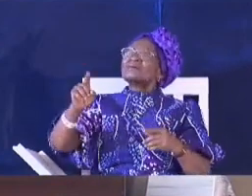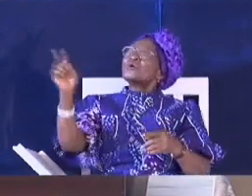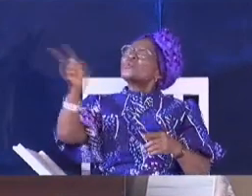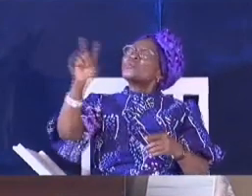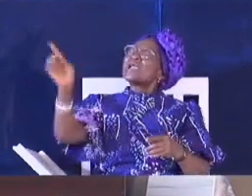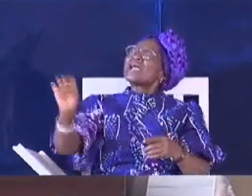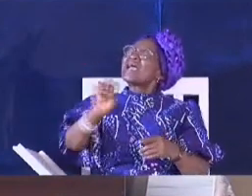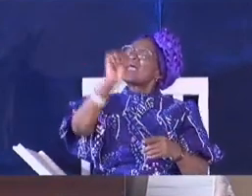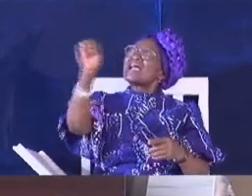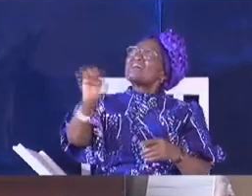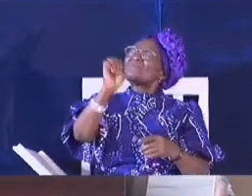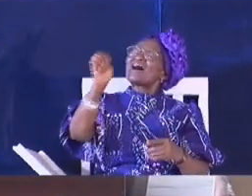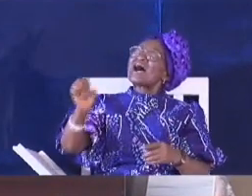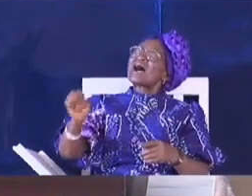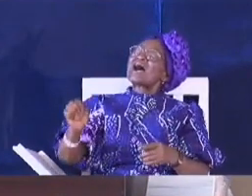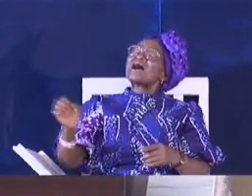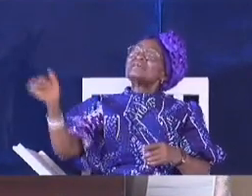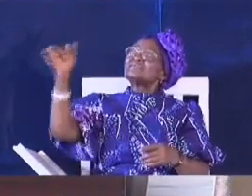back.